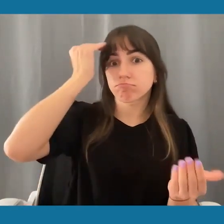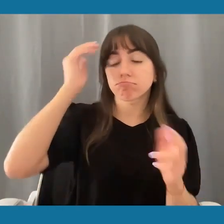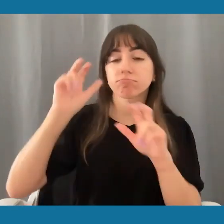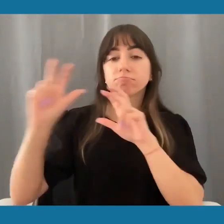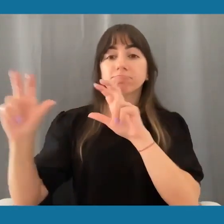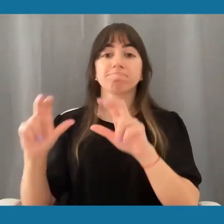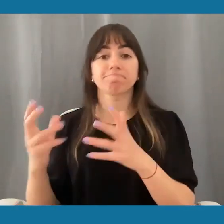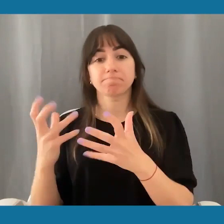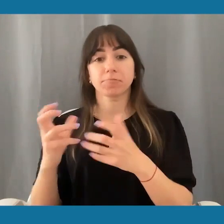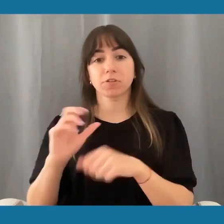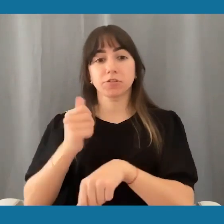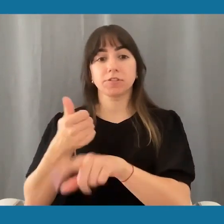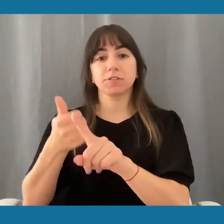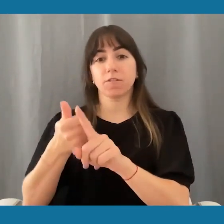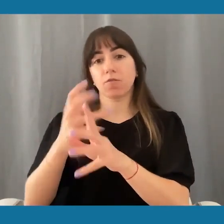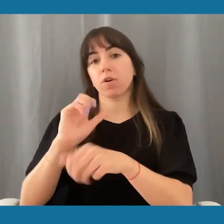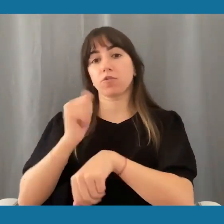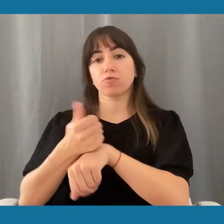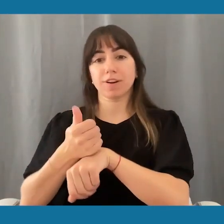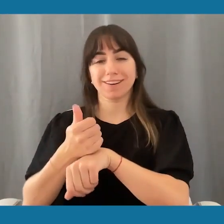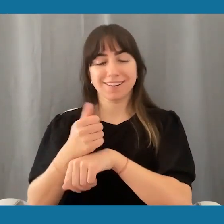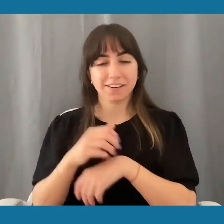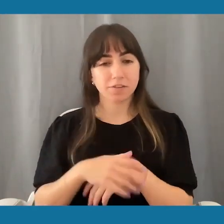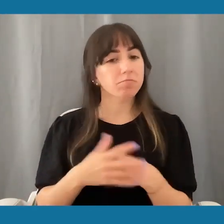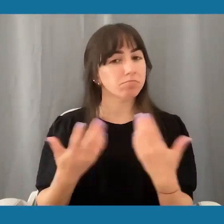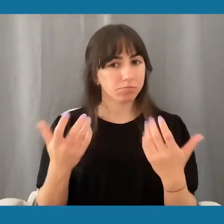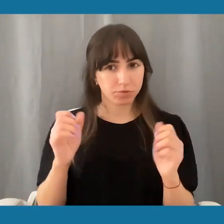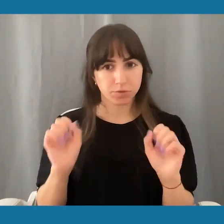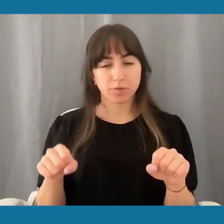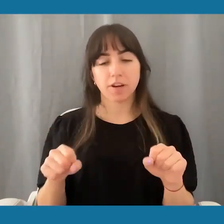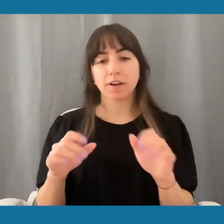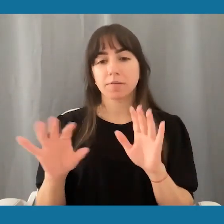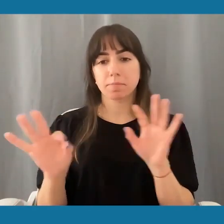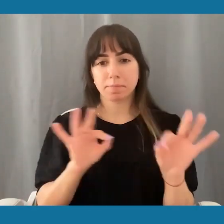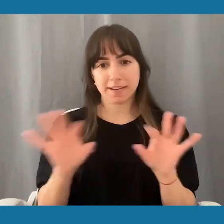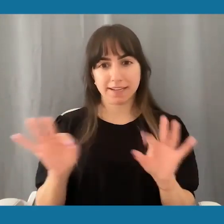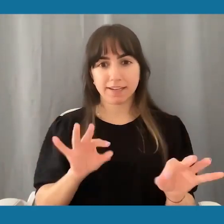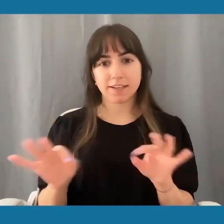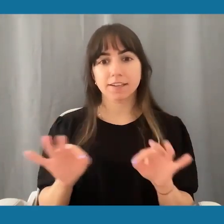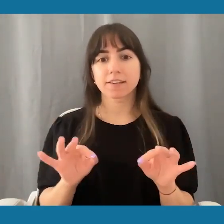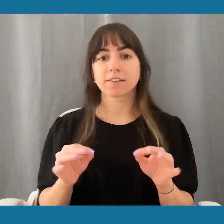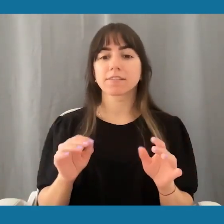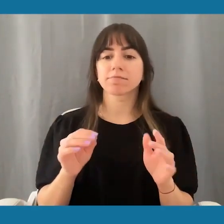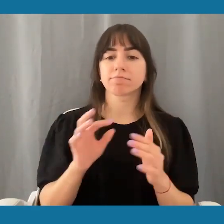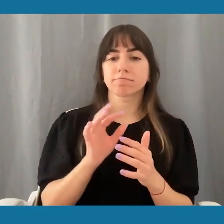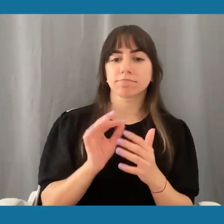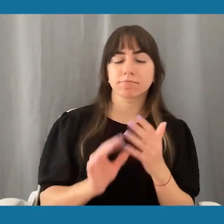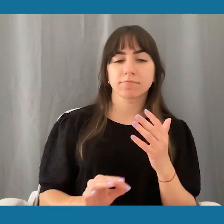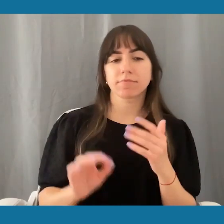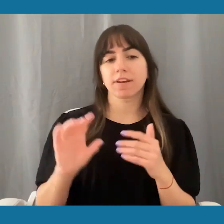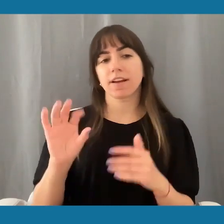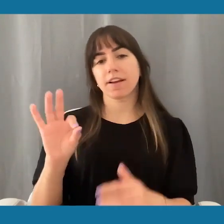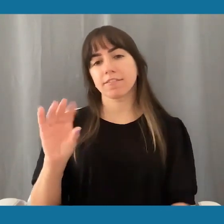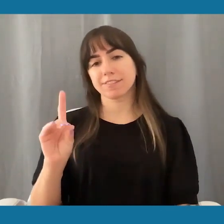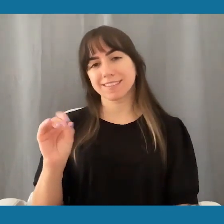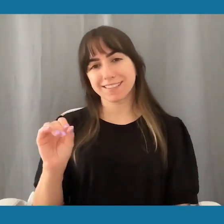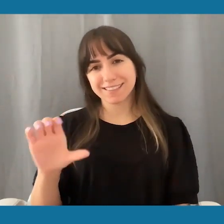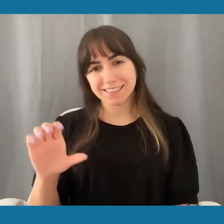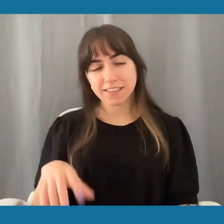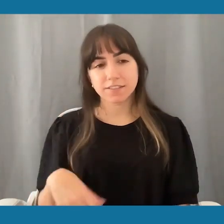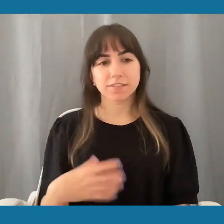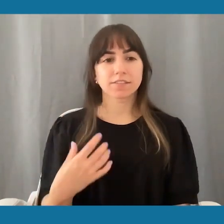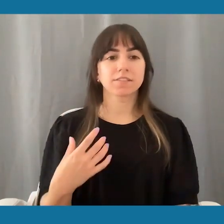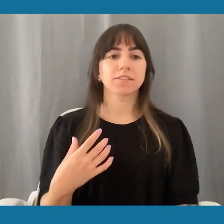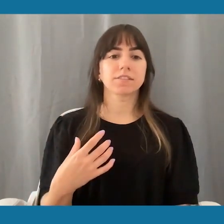FDIC options, the pre-designed portfolio options, or any of the underlying funds that make up that pre-designed